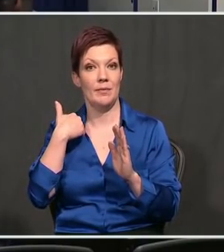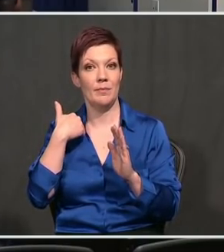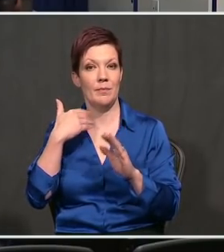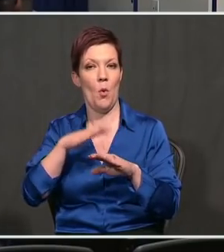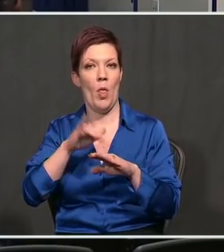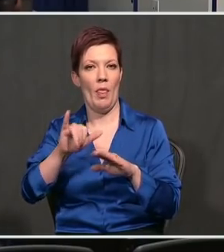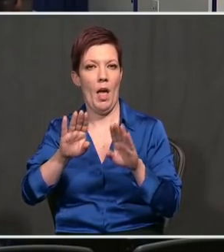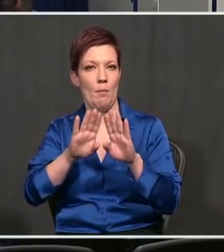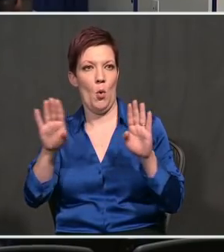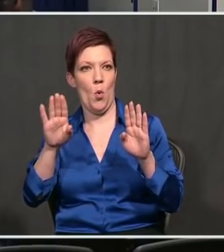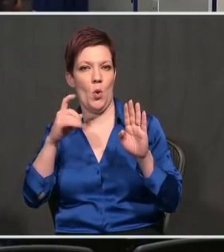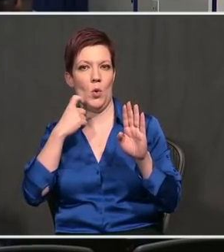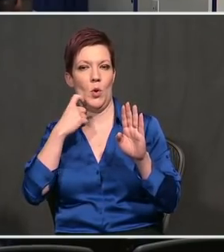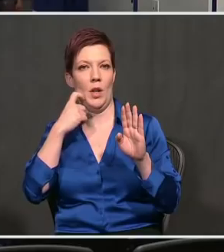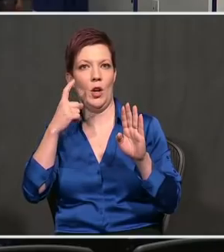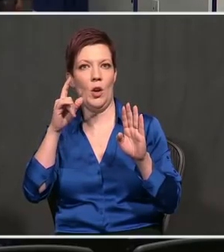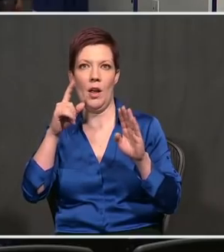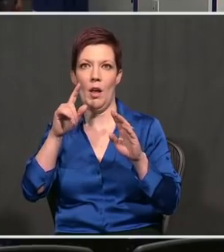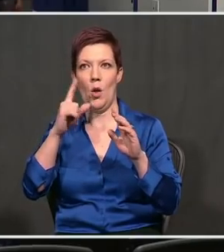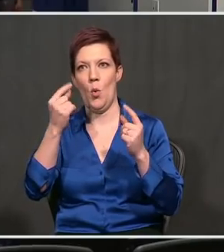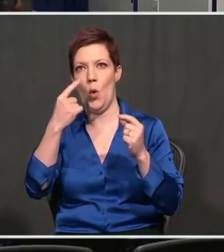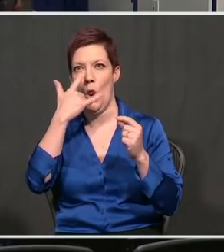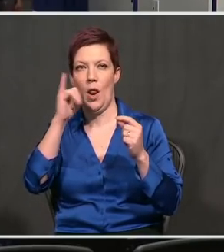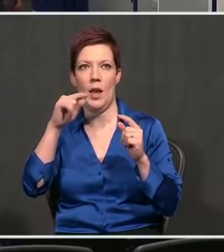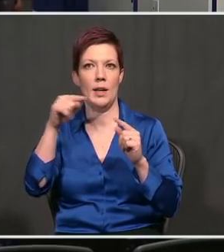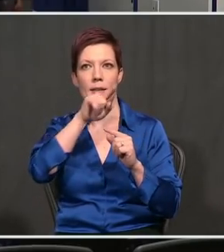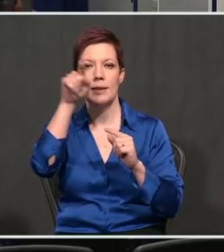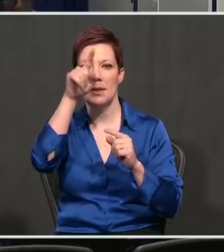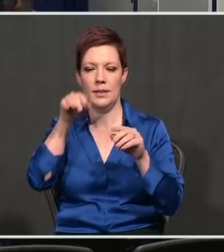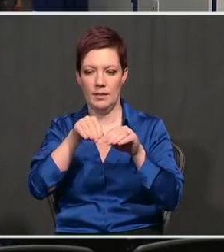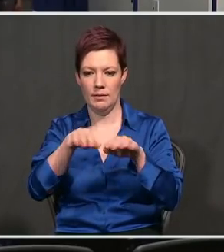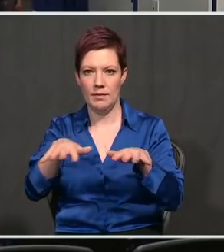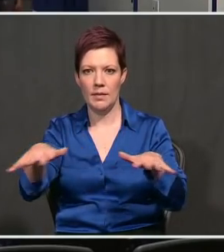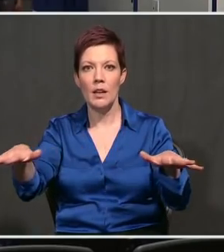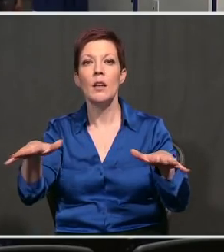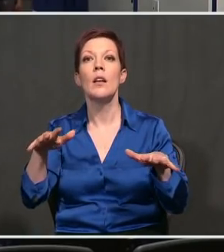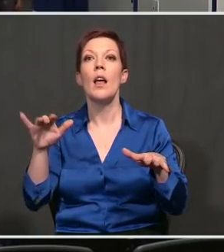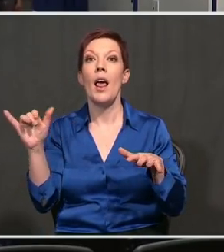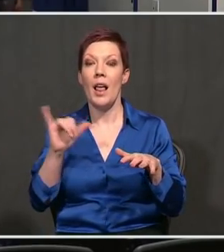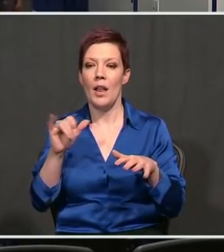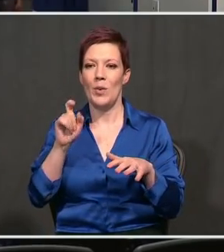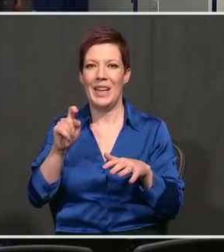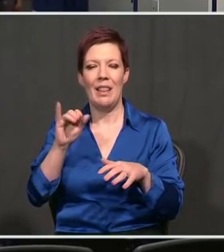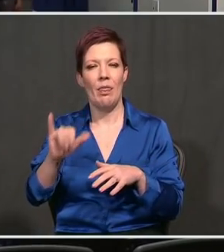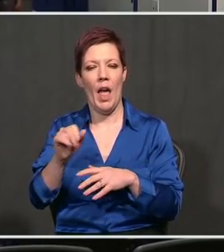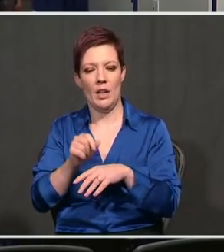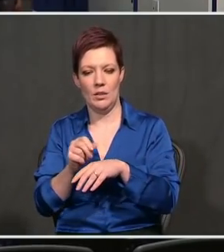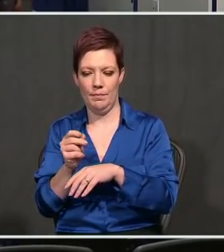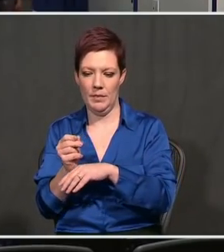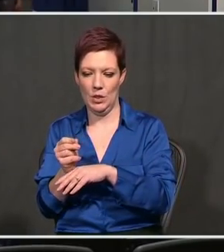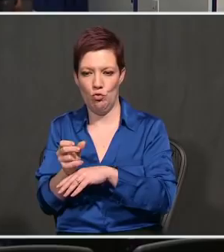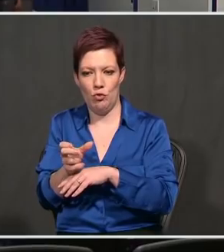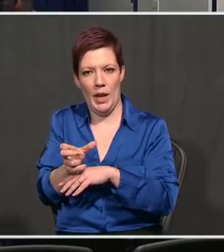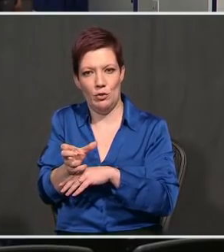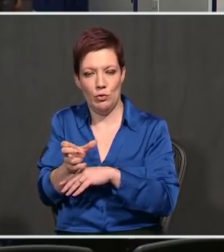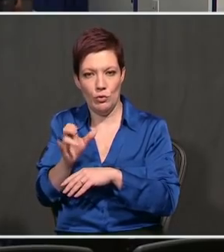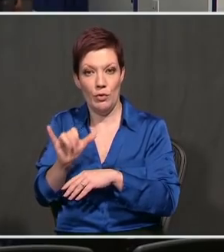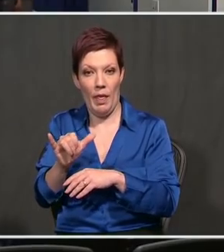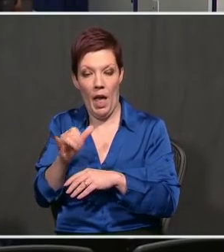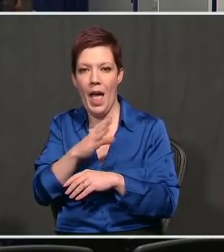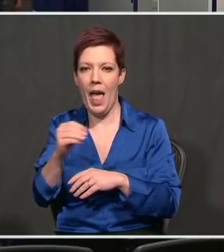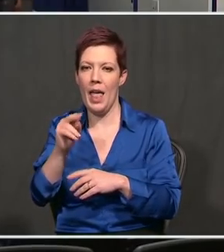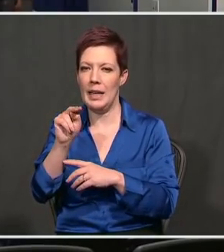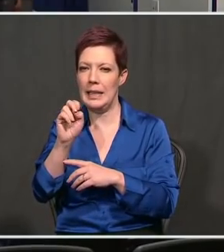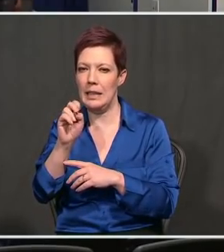earlier in distributing vaccines, including kitting of the needed supplies like syringes and needles. Well, thank you, Admiral,